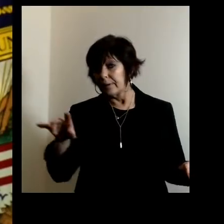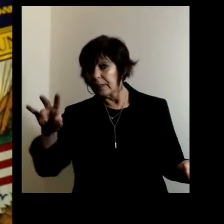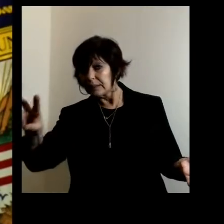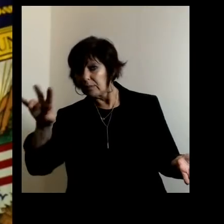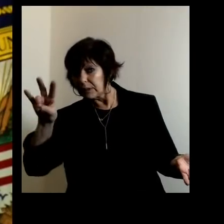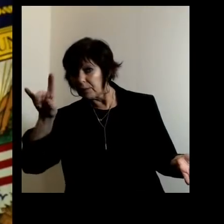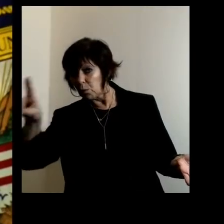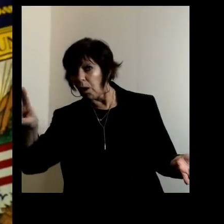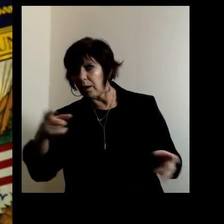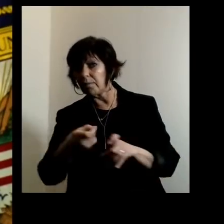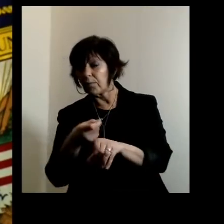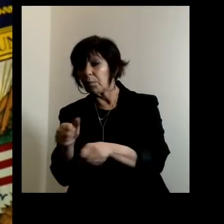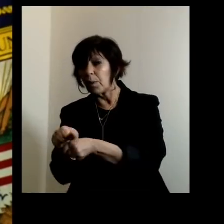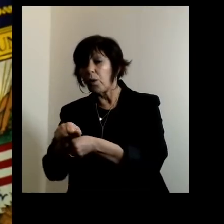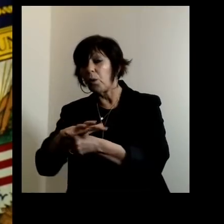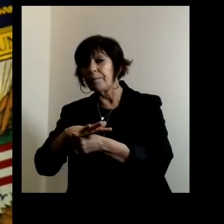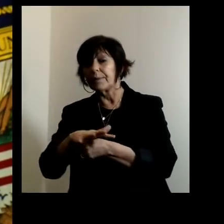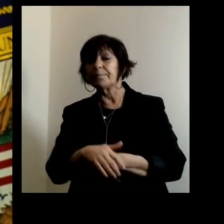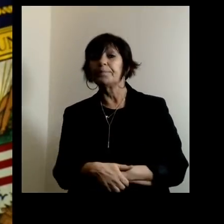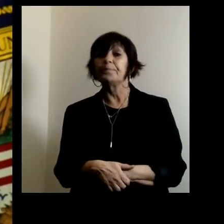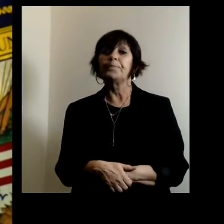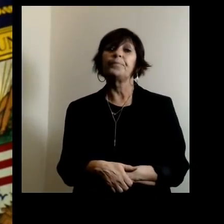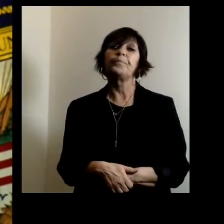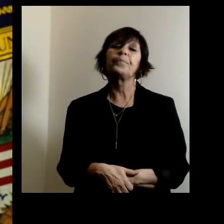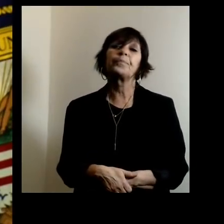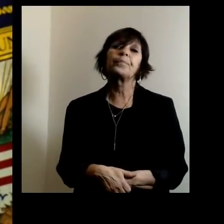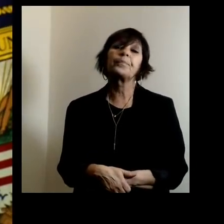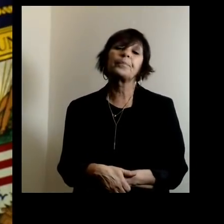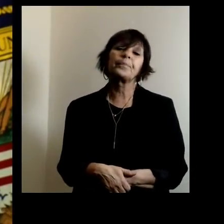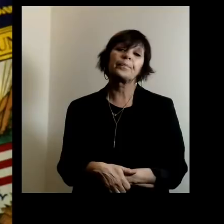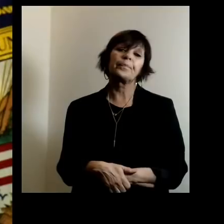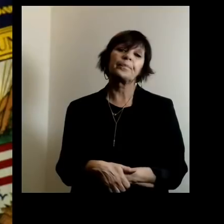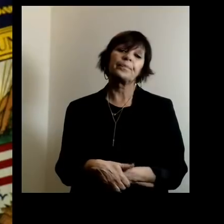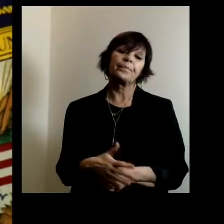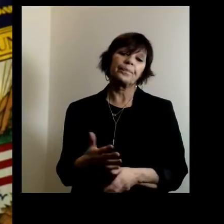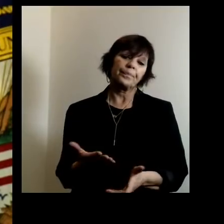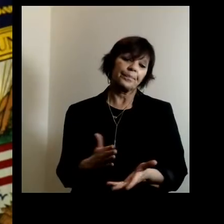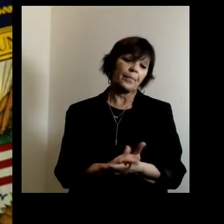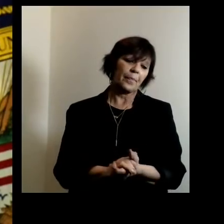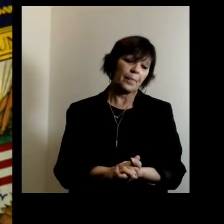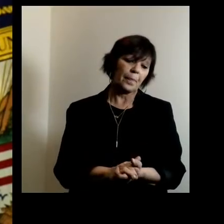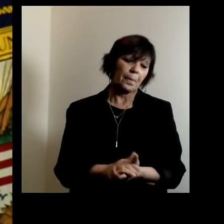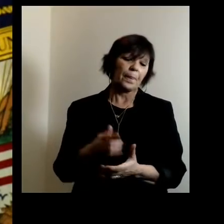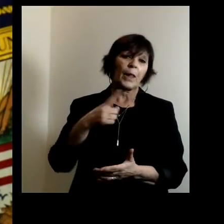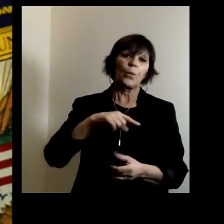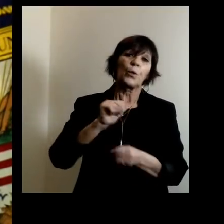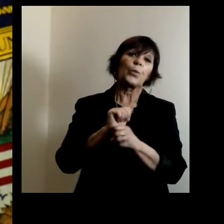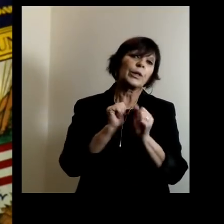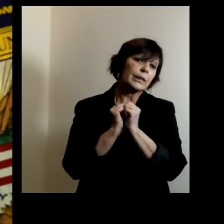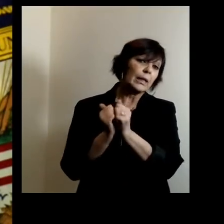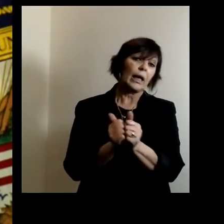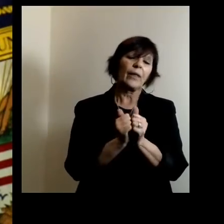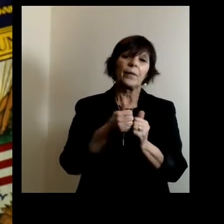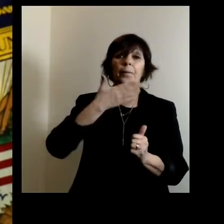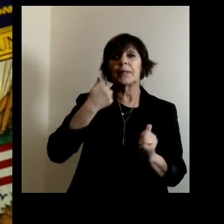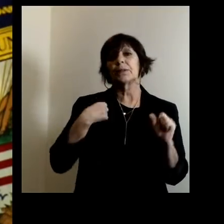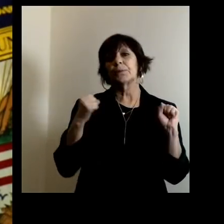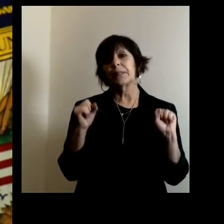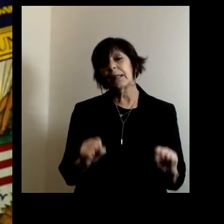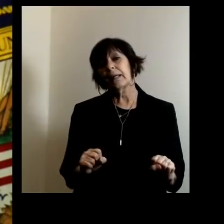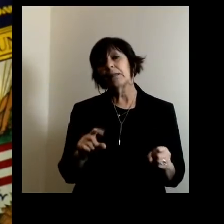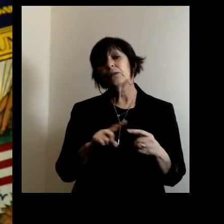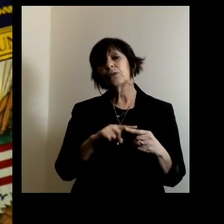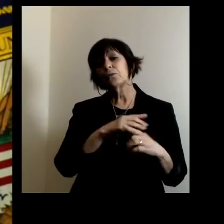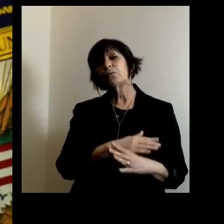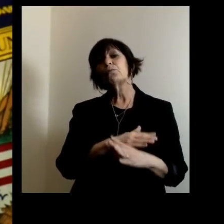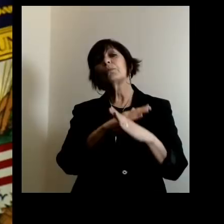771 individuals as a result of the coronavirus pandemic. We are working together as best as we can to